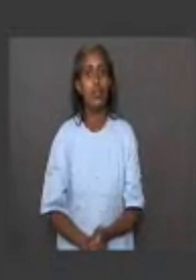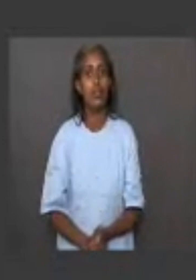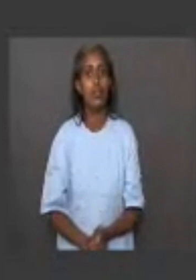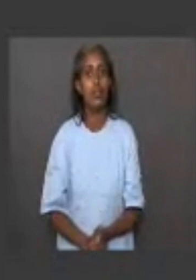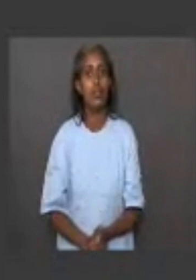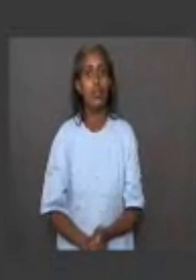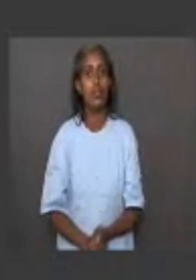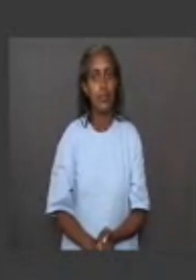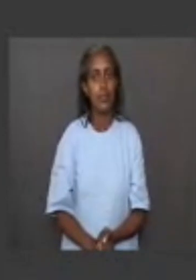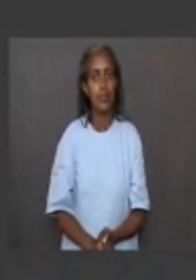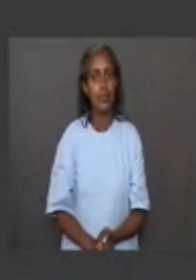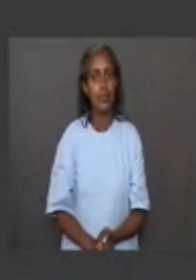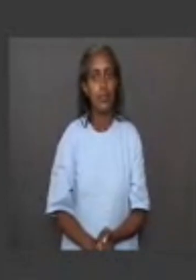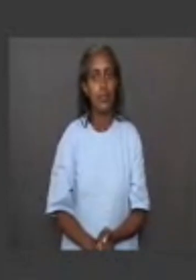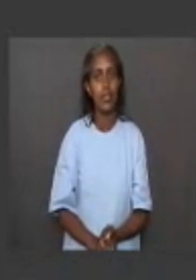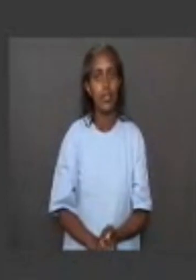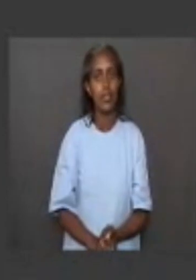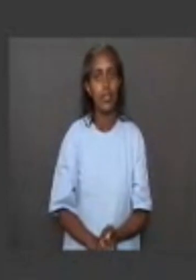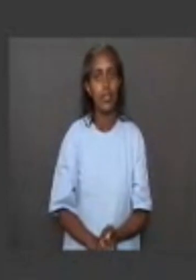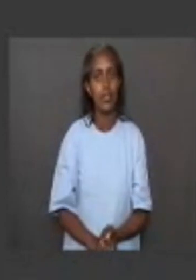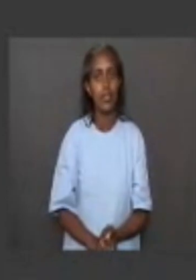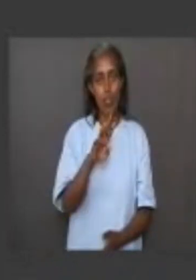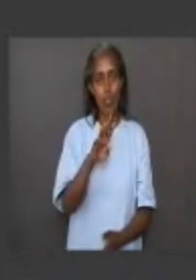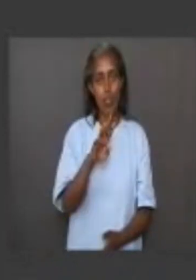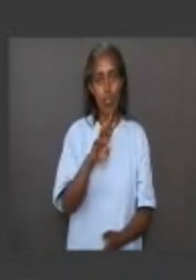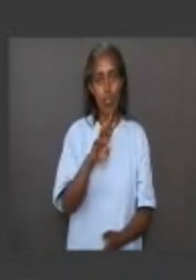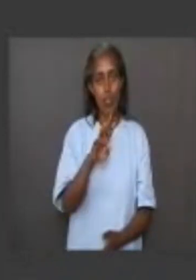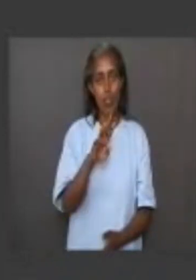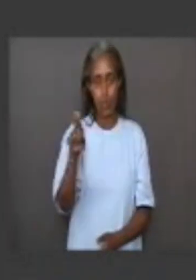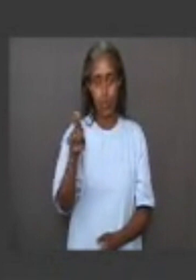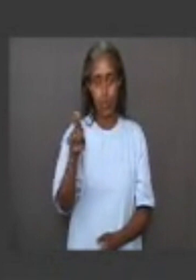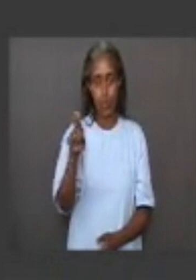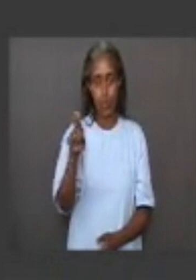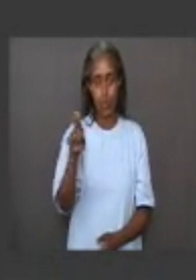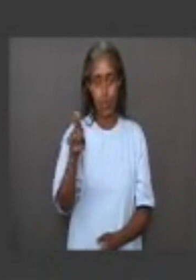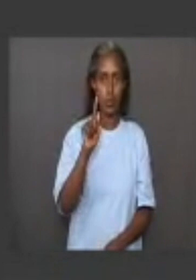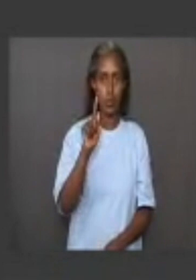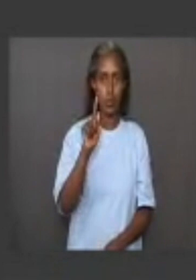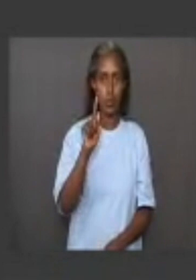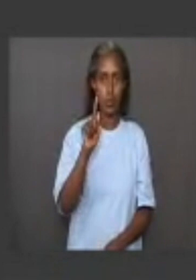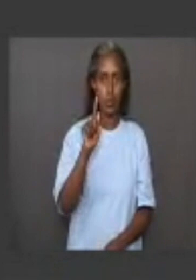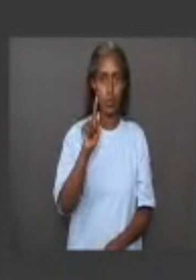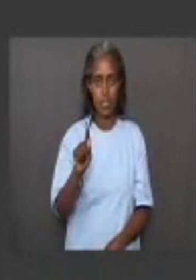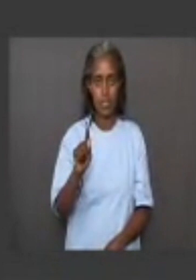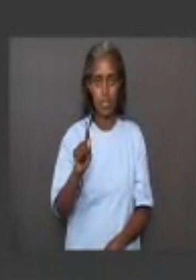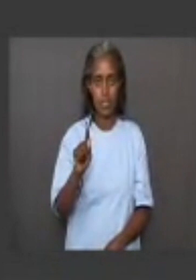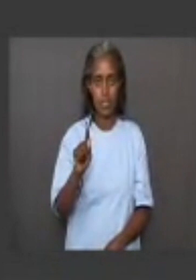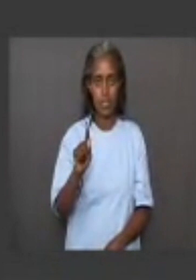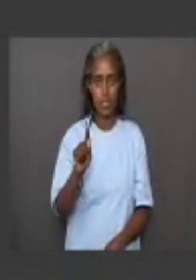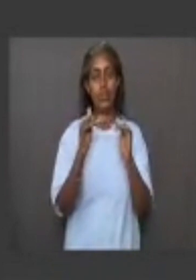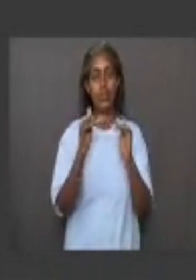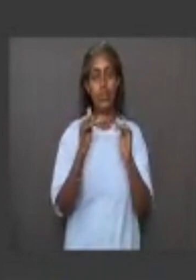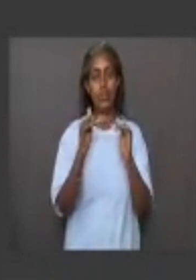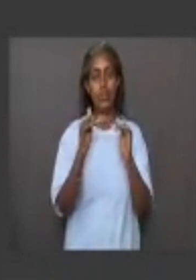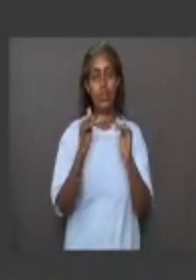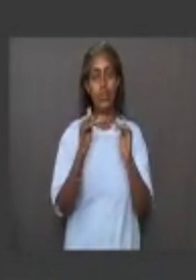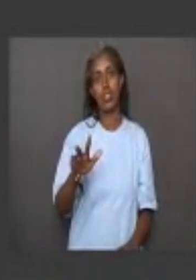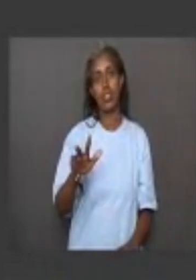The fourth root of 81 is 3.